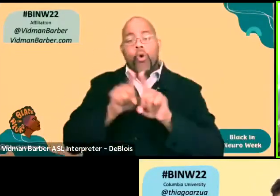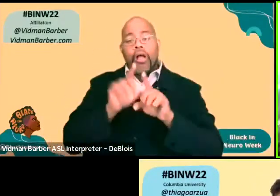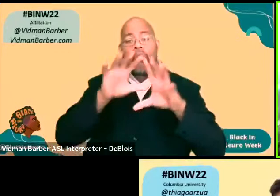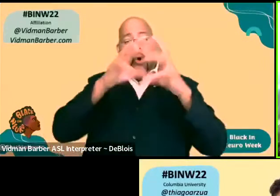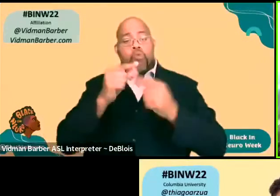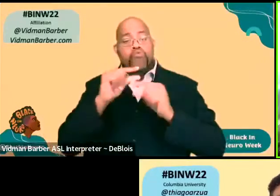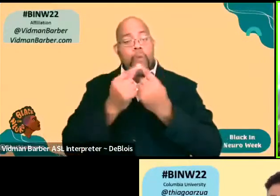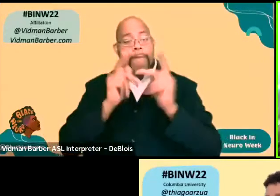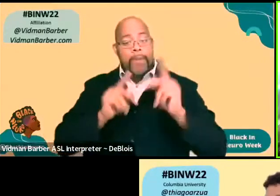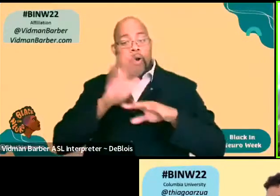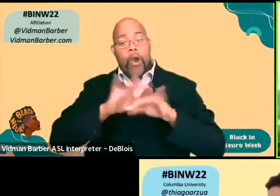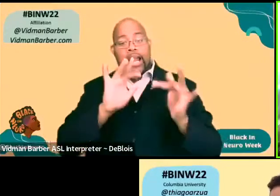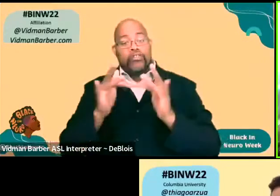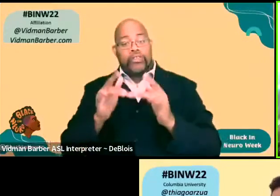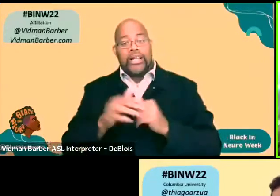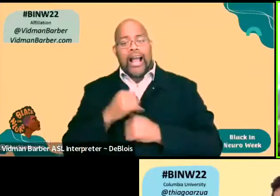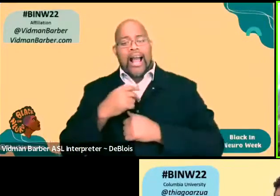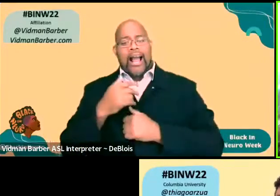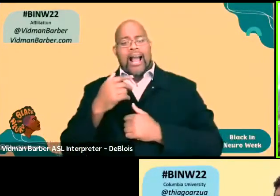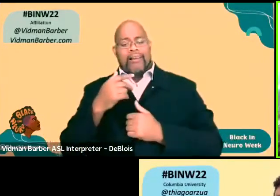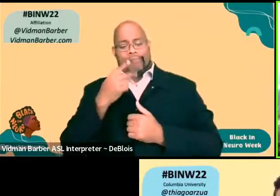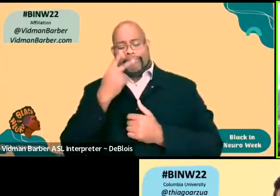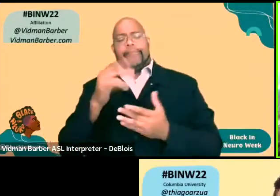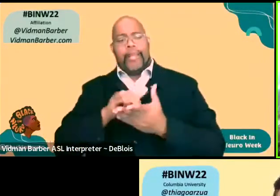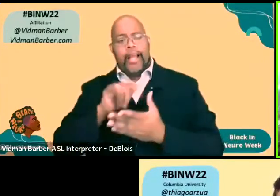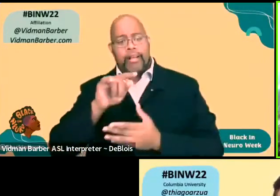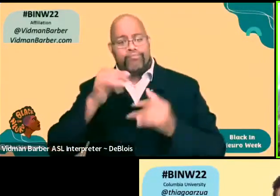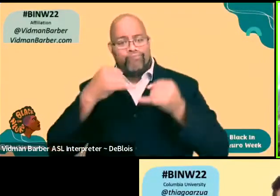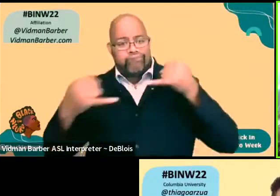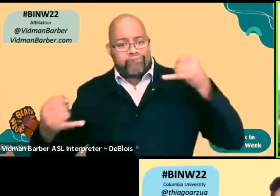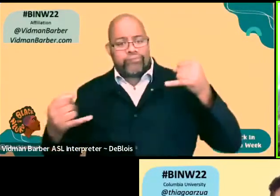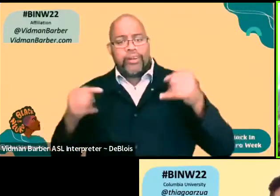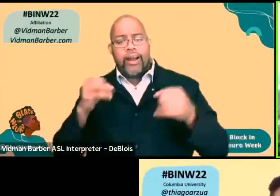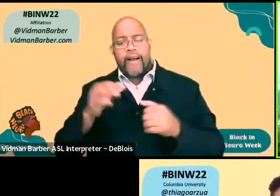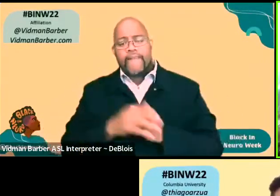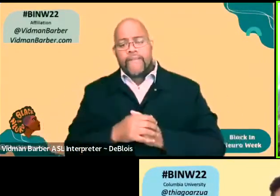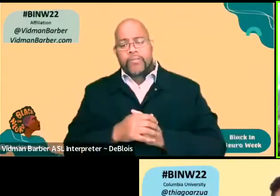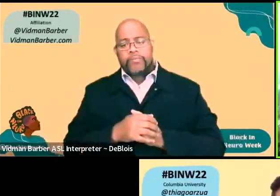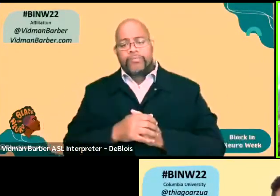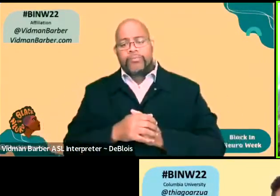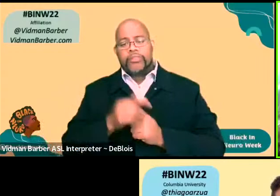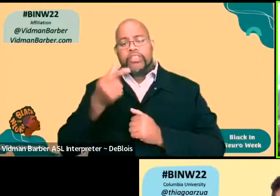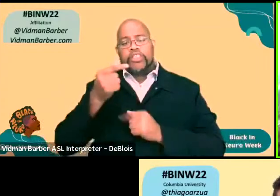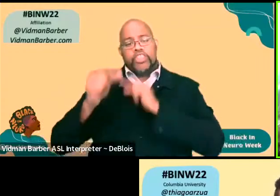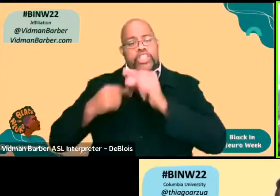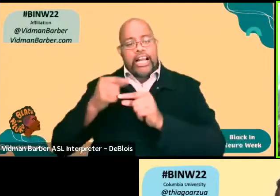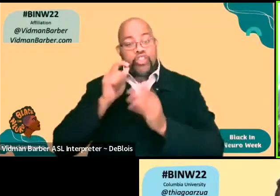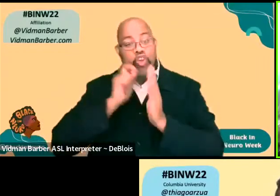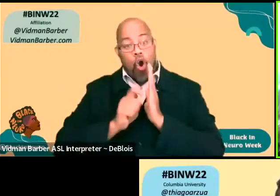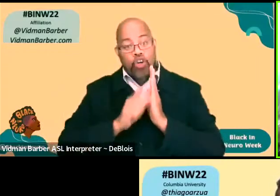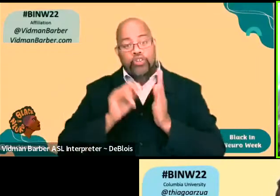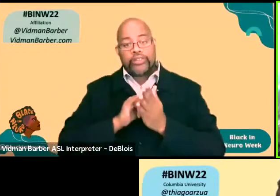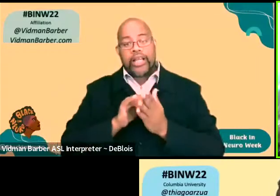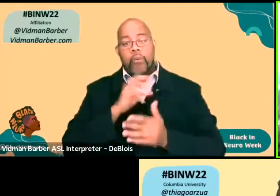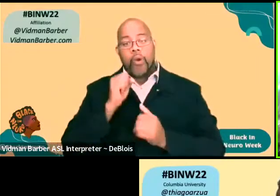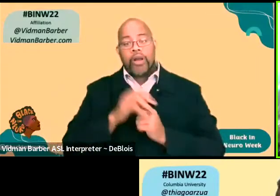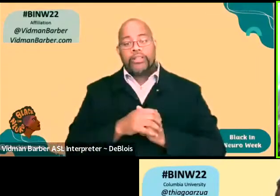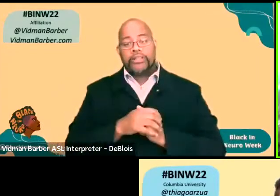whole group of people on the internet. I've stumbled into a thread of like genetics articles that